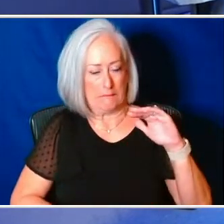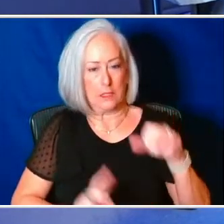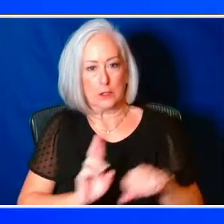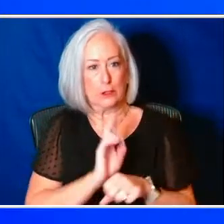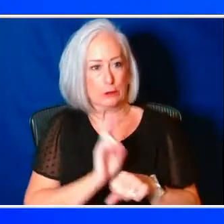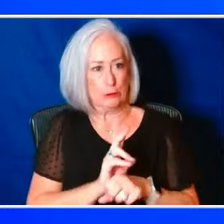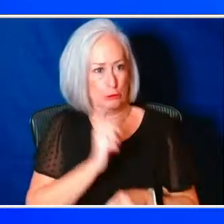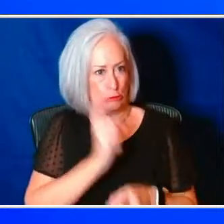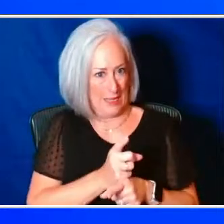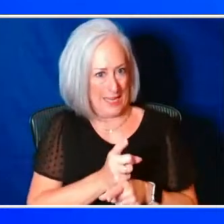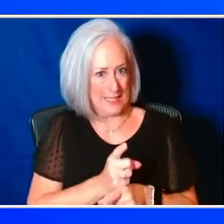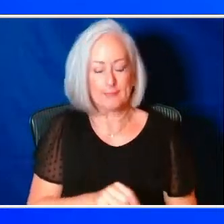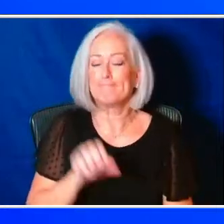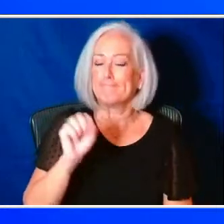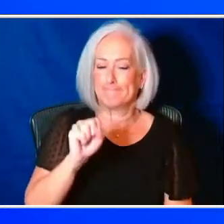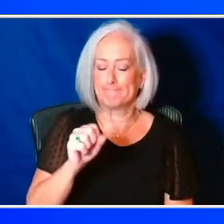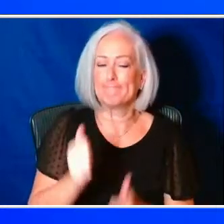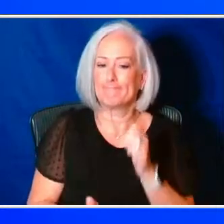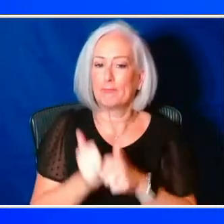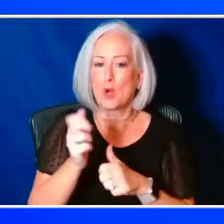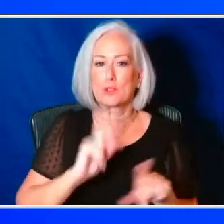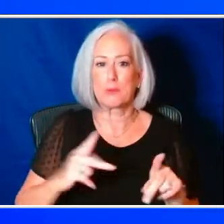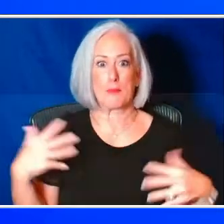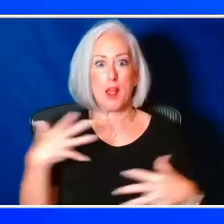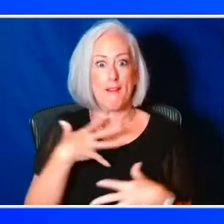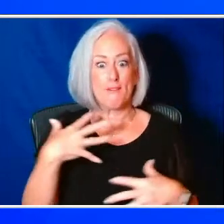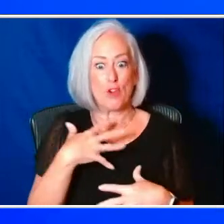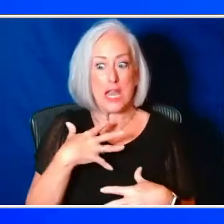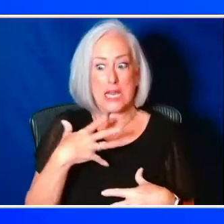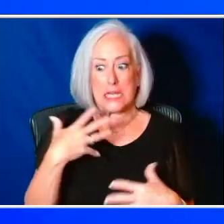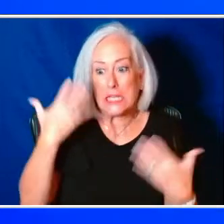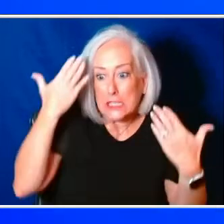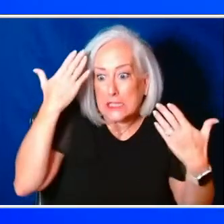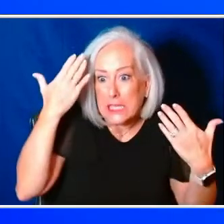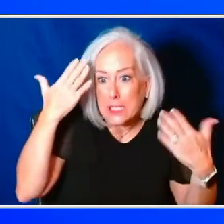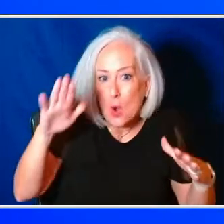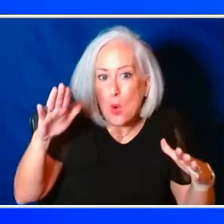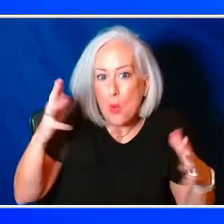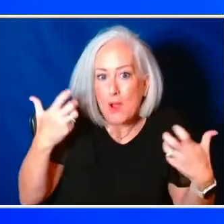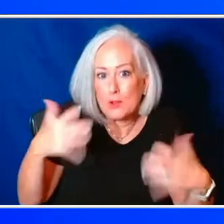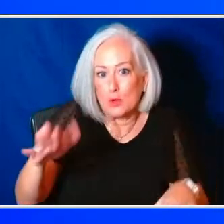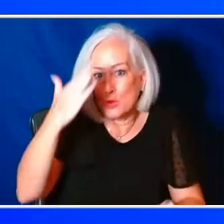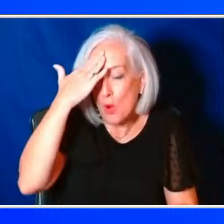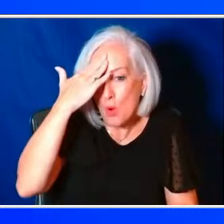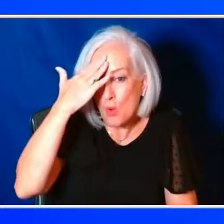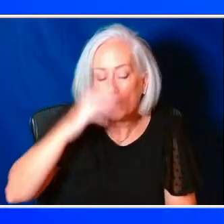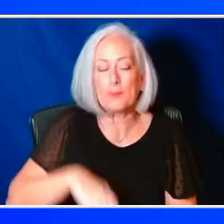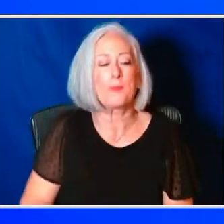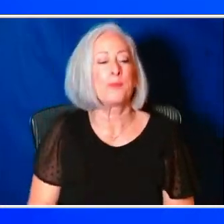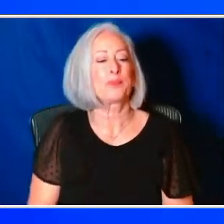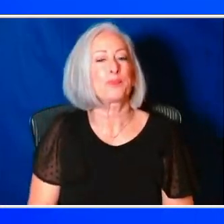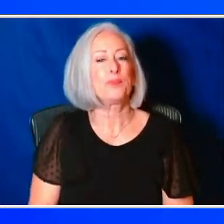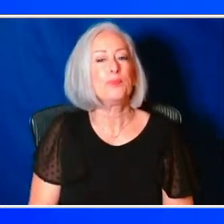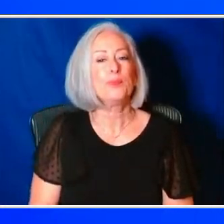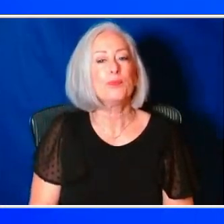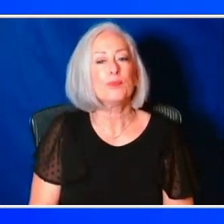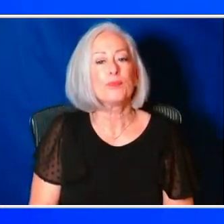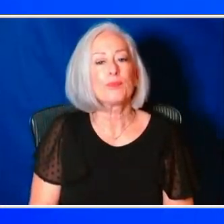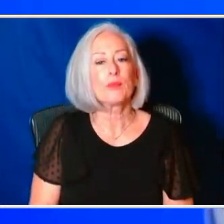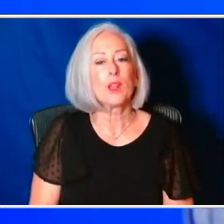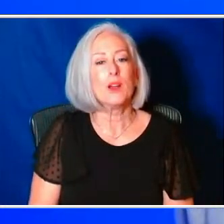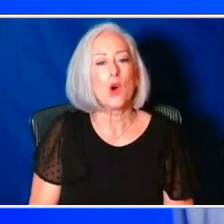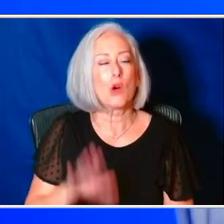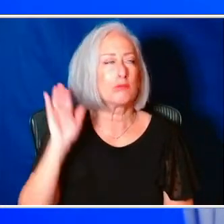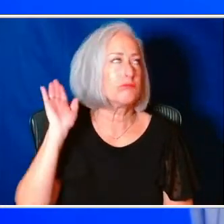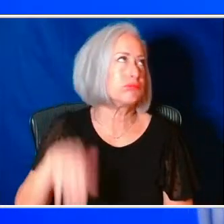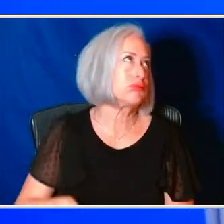think that most people are afraid of the unknown, if you will, or kind of find it to be cumbersome. But I think something like that